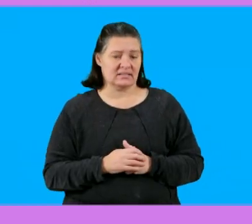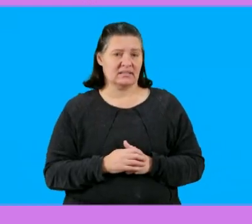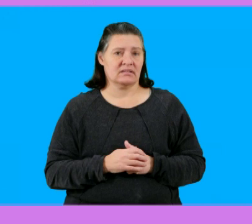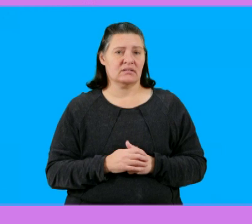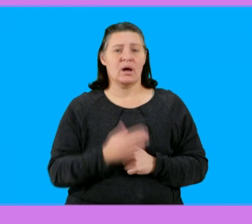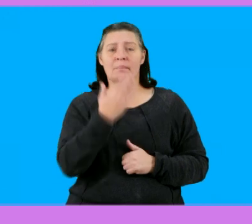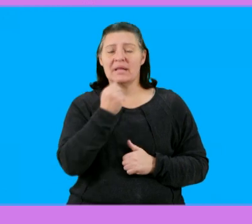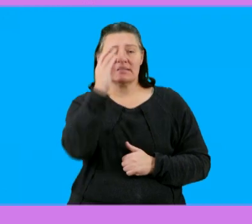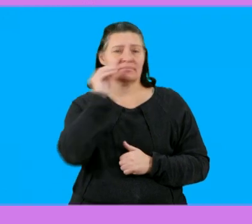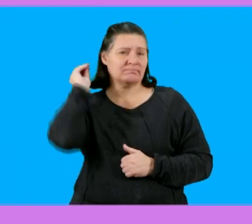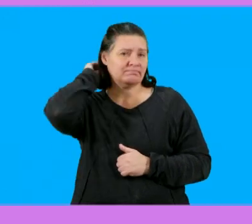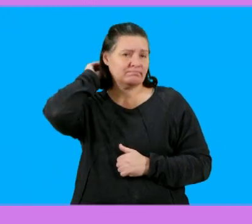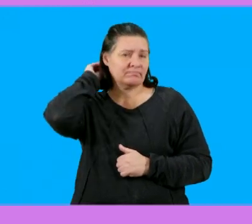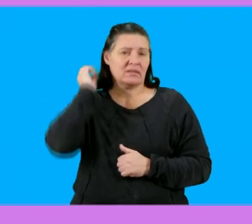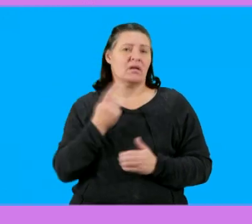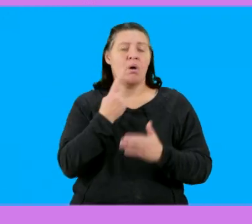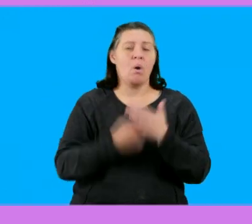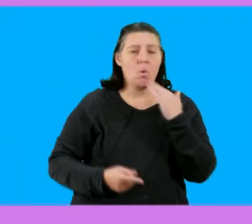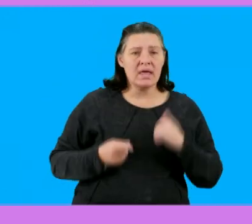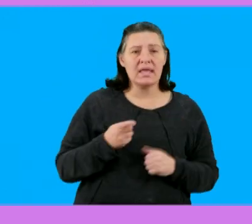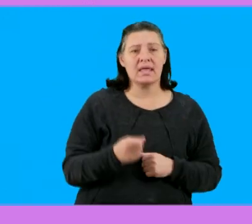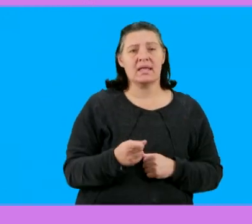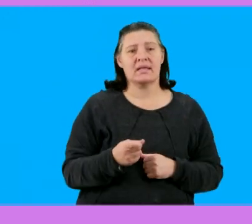Okay, now please note, this is only